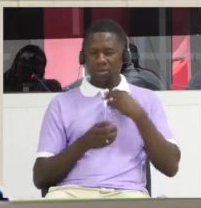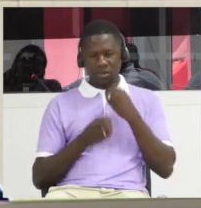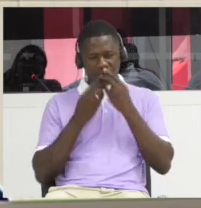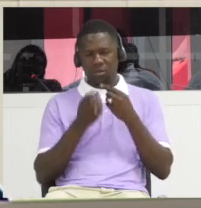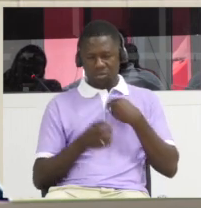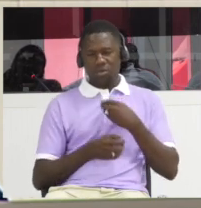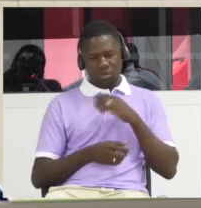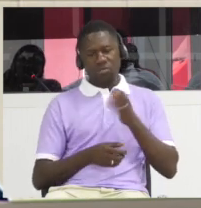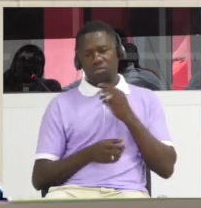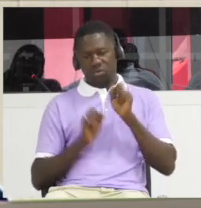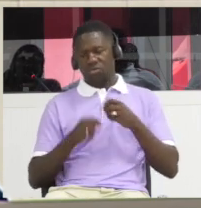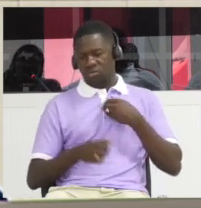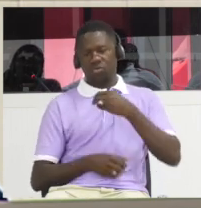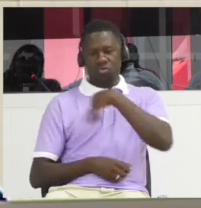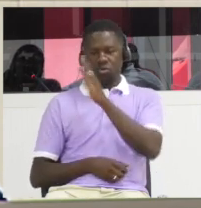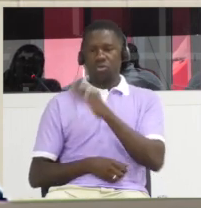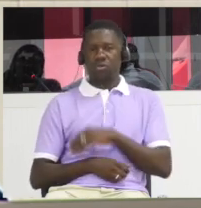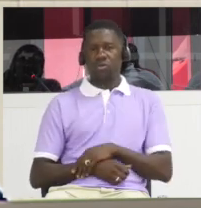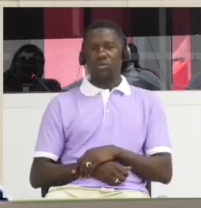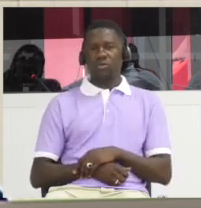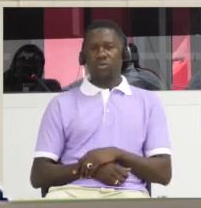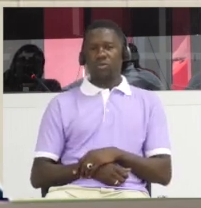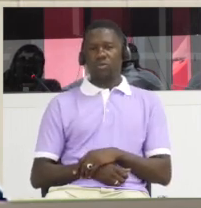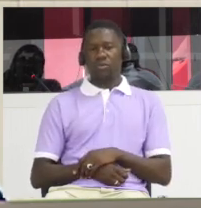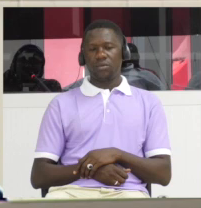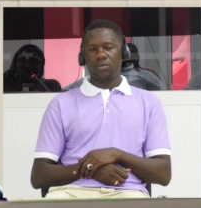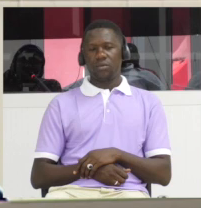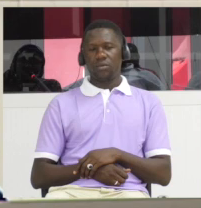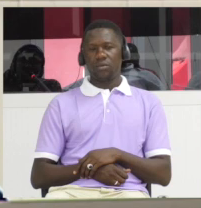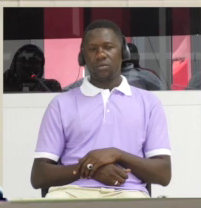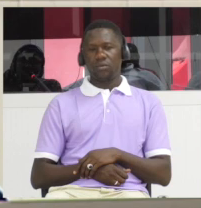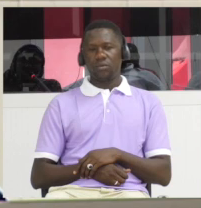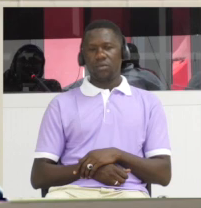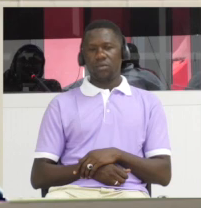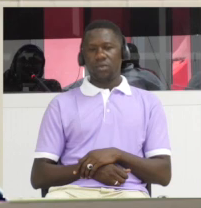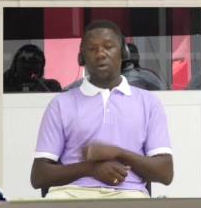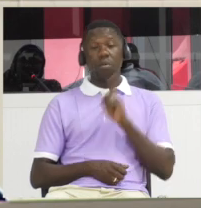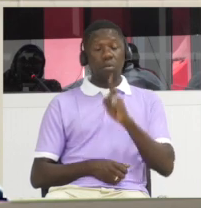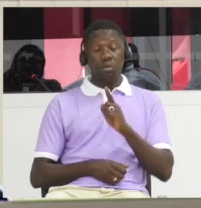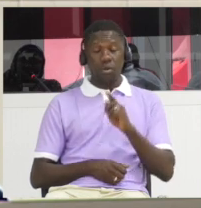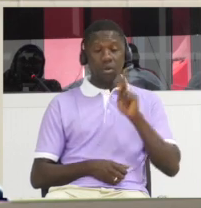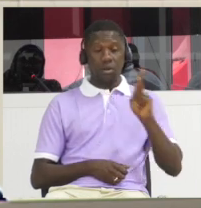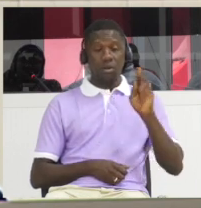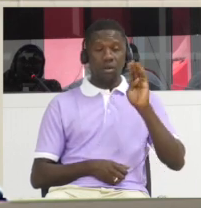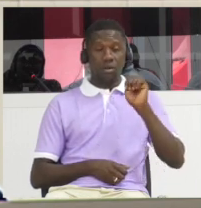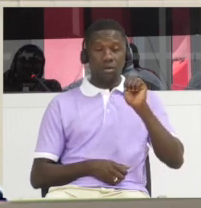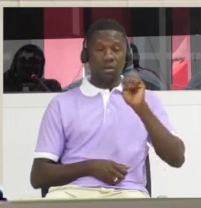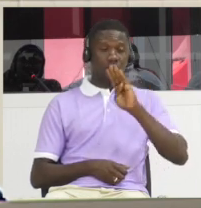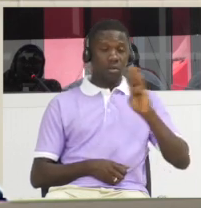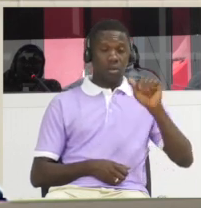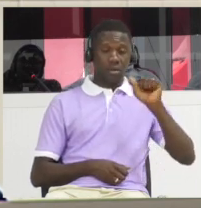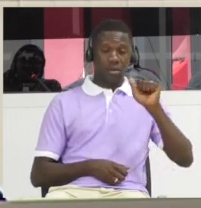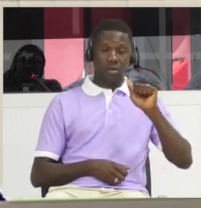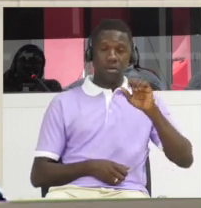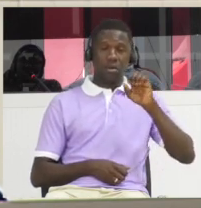I could go. But Keba Sisi should not be released. So I was